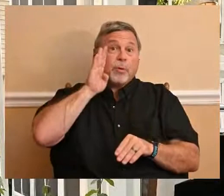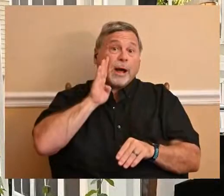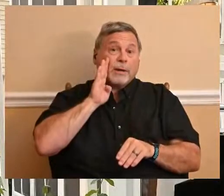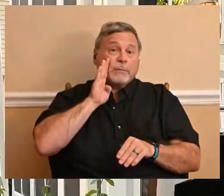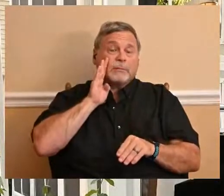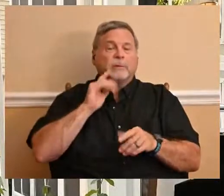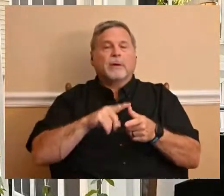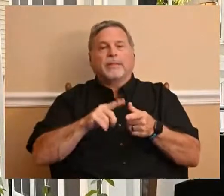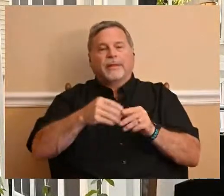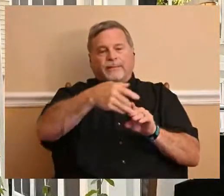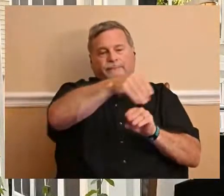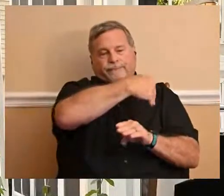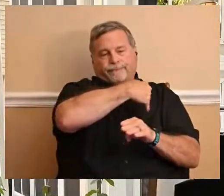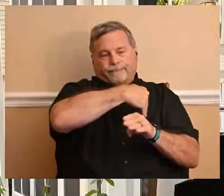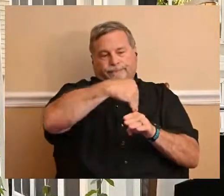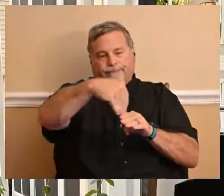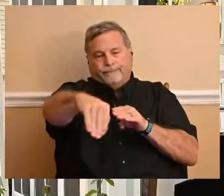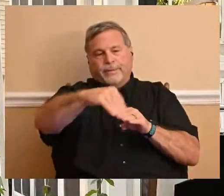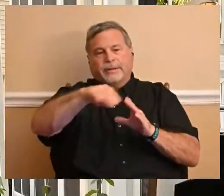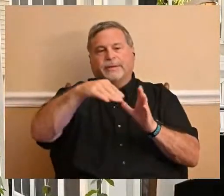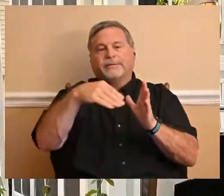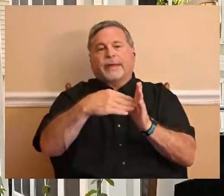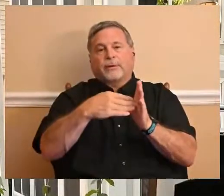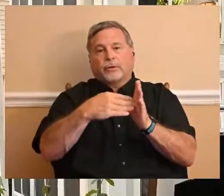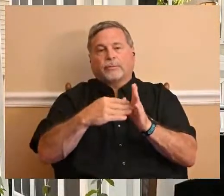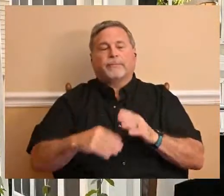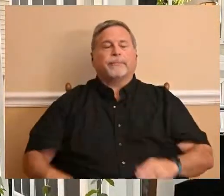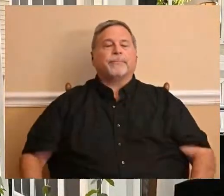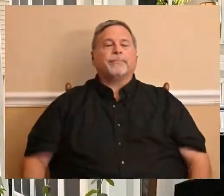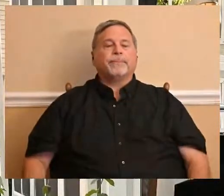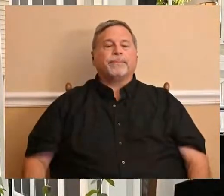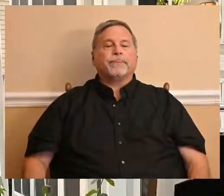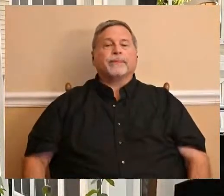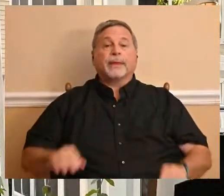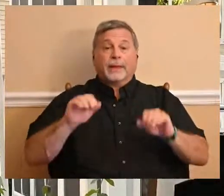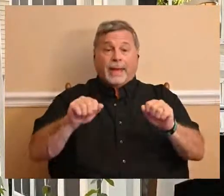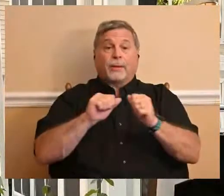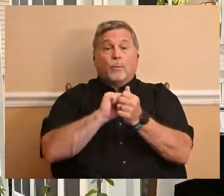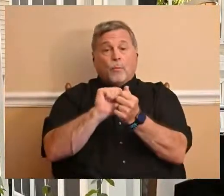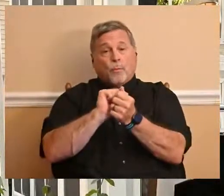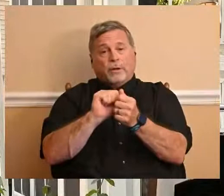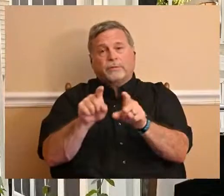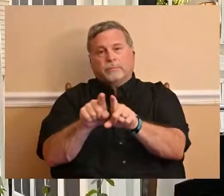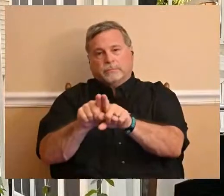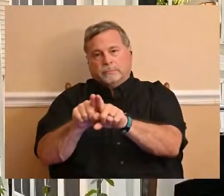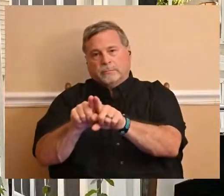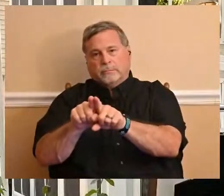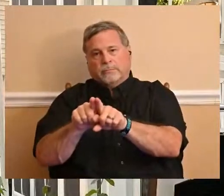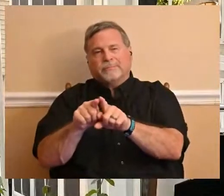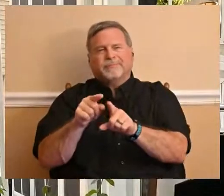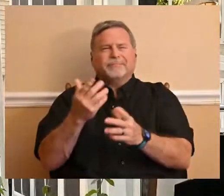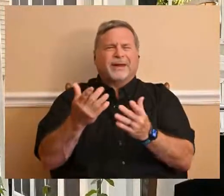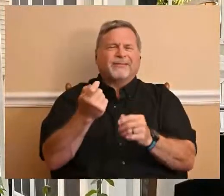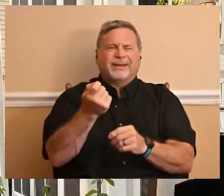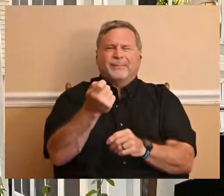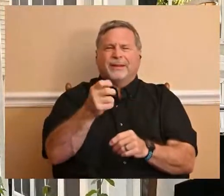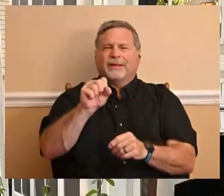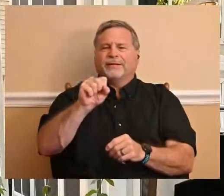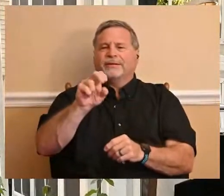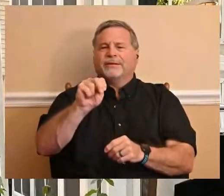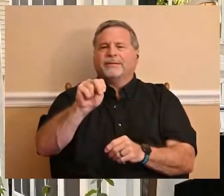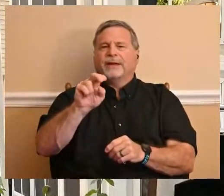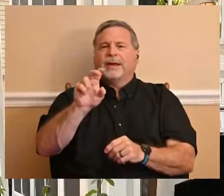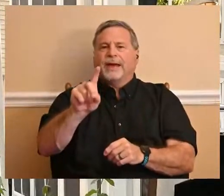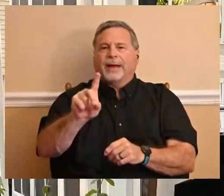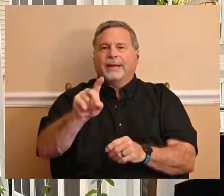it right down the center. Now you can wash your romaine lettuce. Sometimes has a little sand in it. You want to get that out